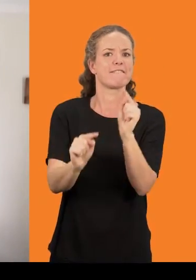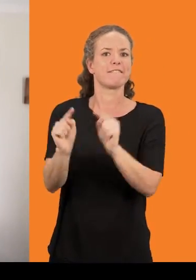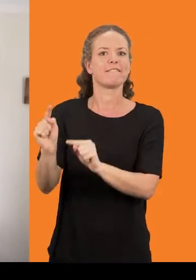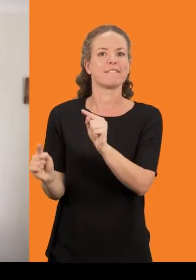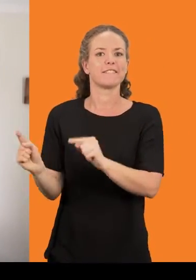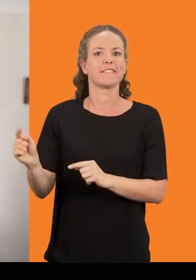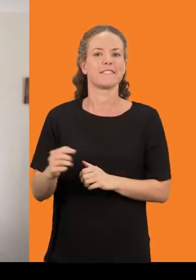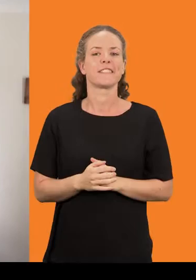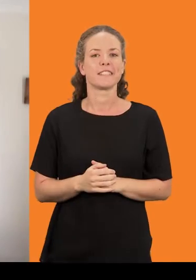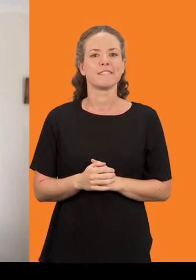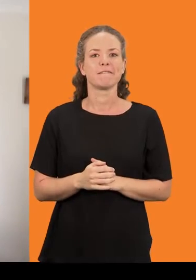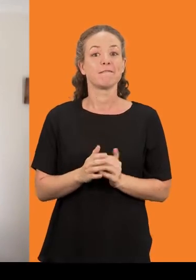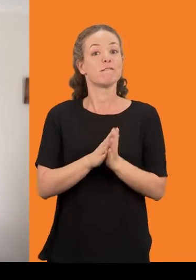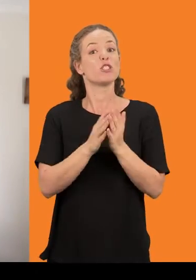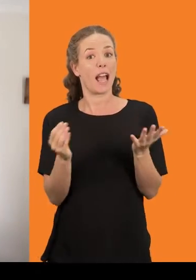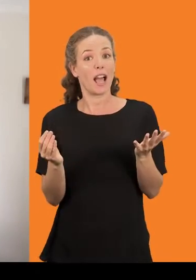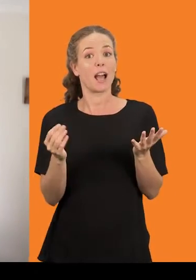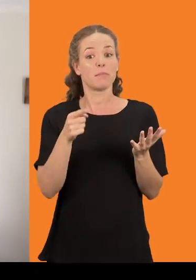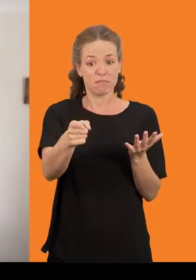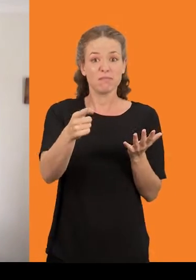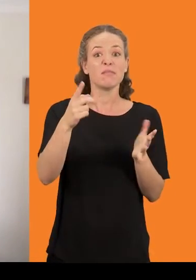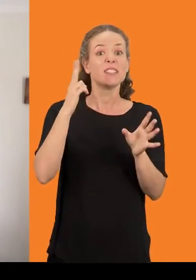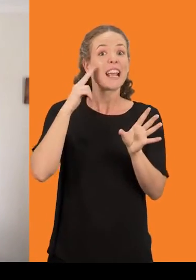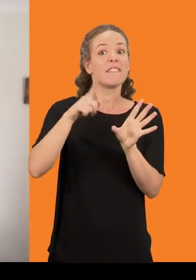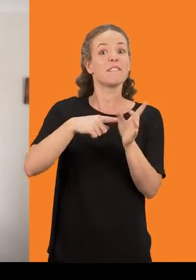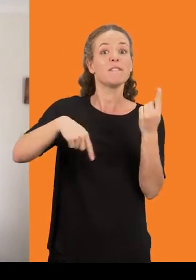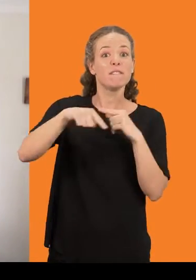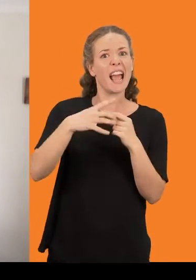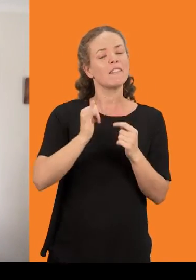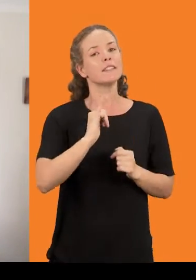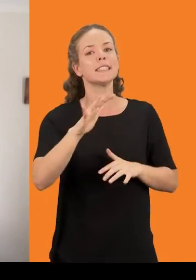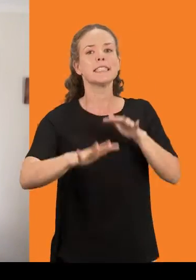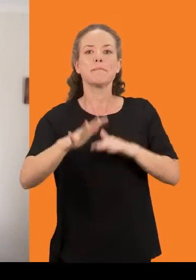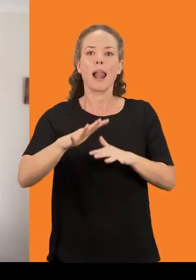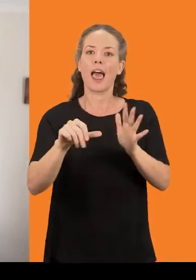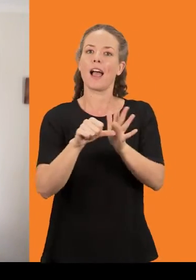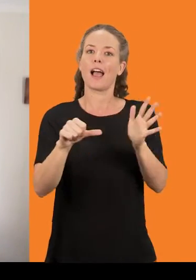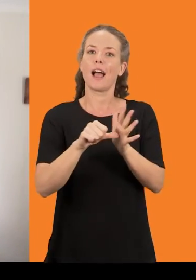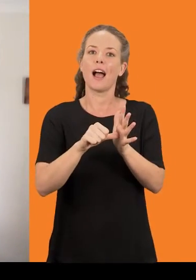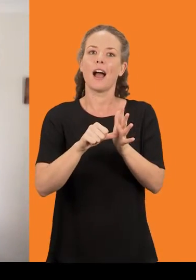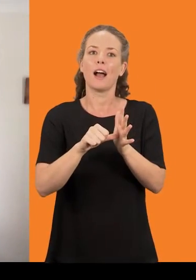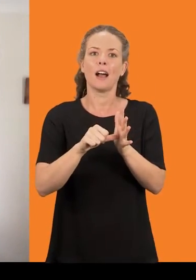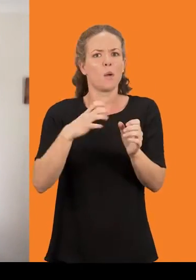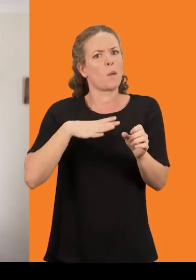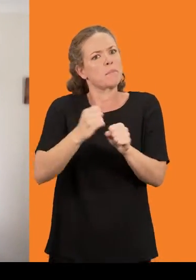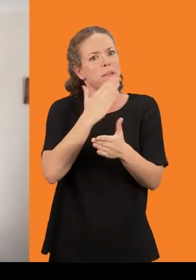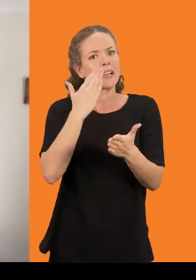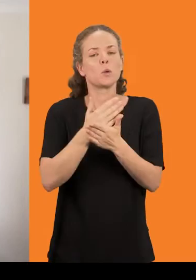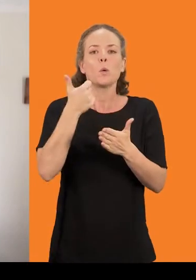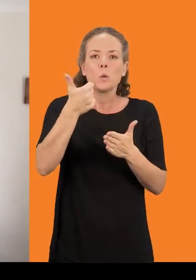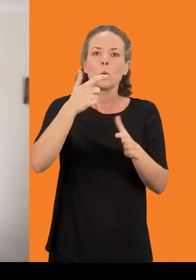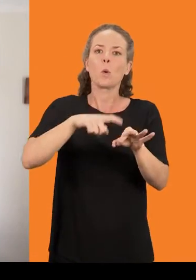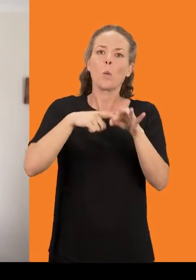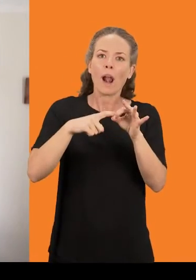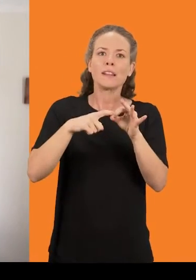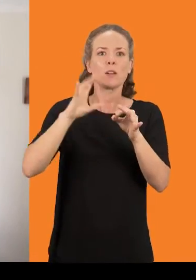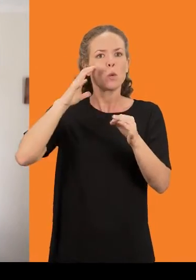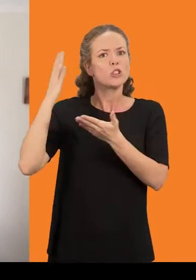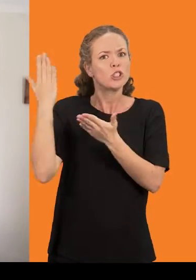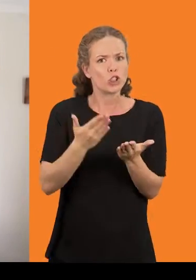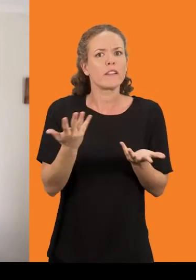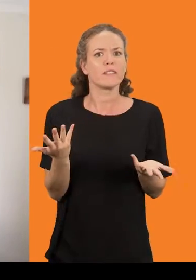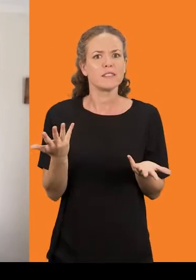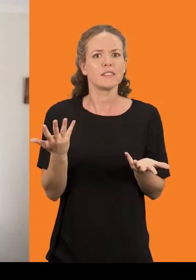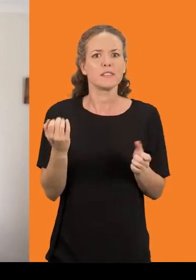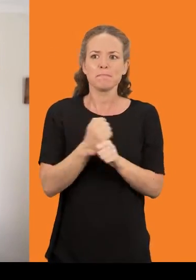what issues affect you. For example, as deaf young people, we all have shared interests. For example, we want to have good quality audiology services.